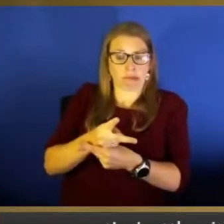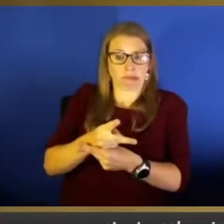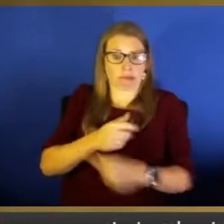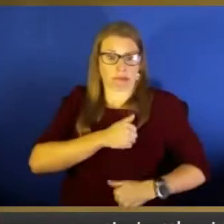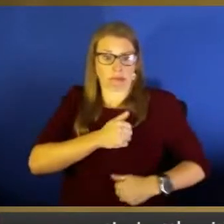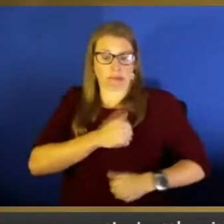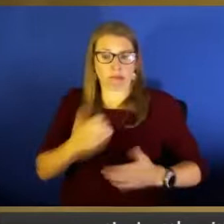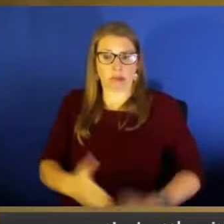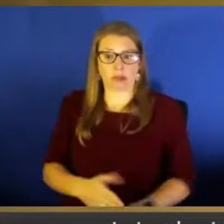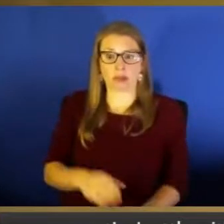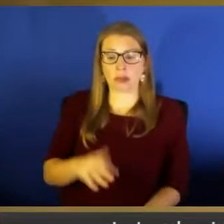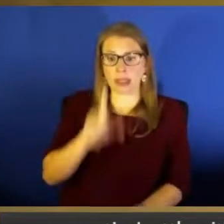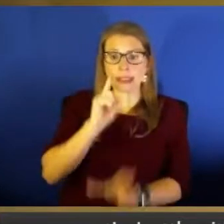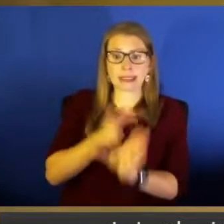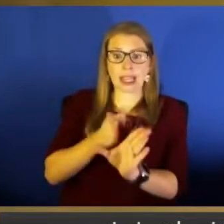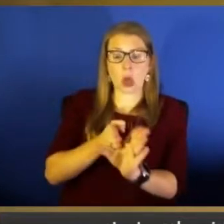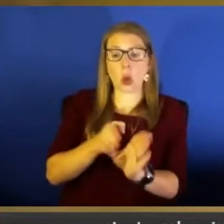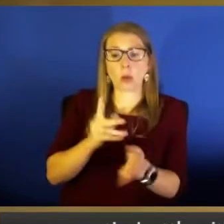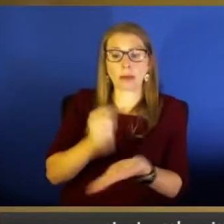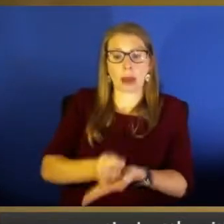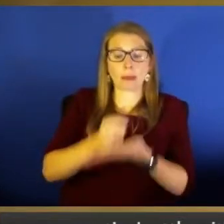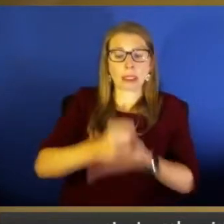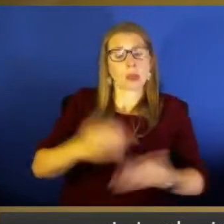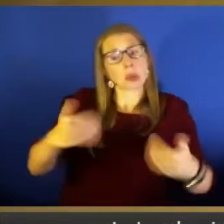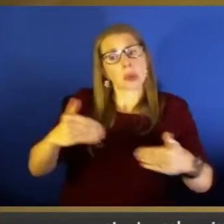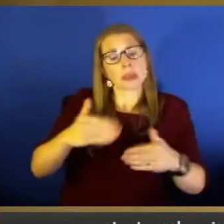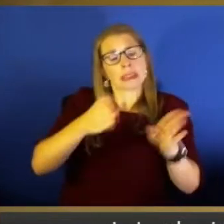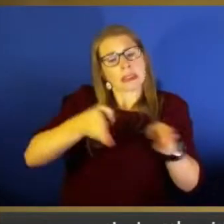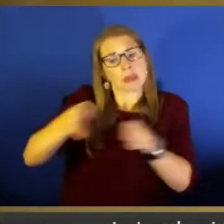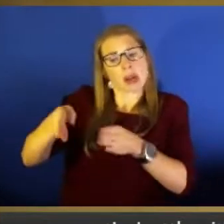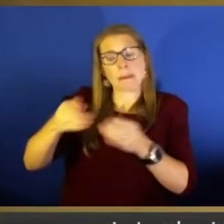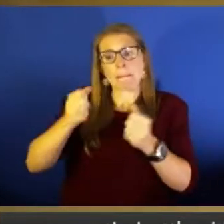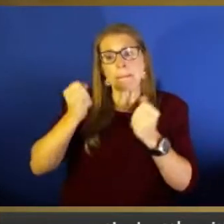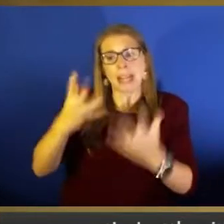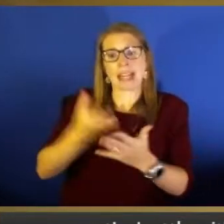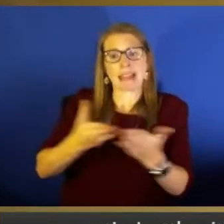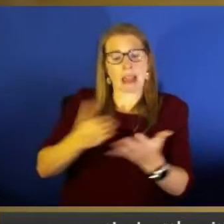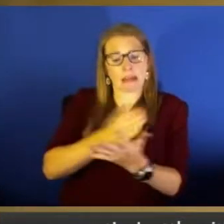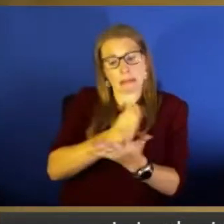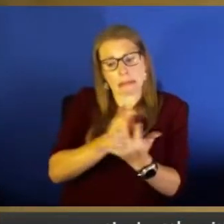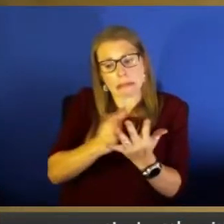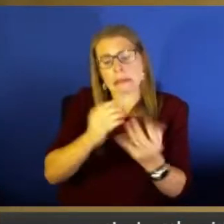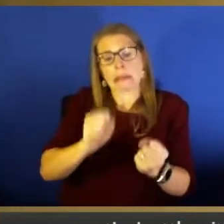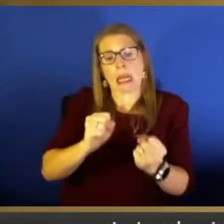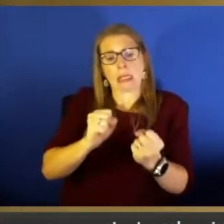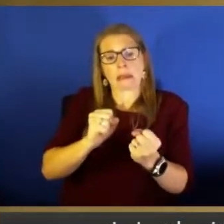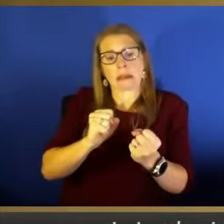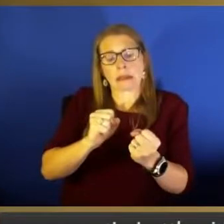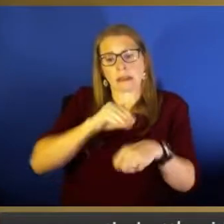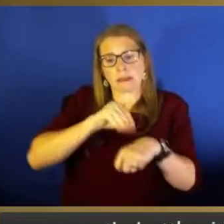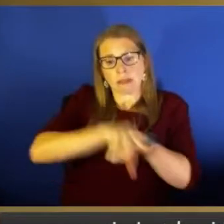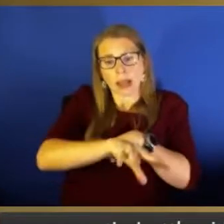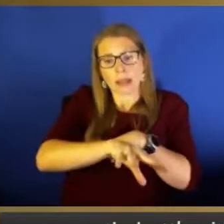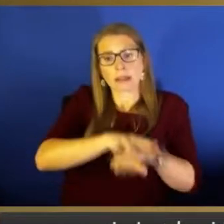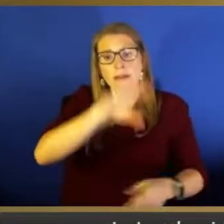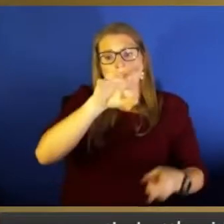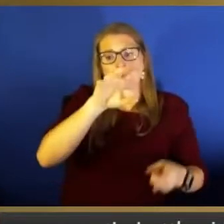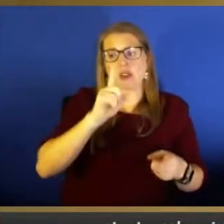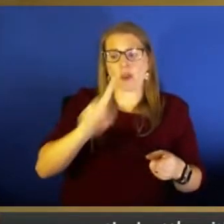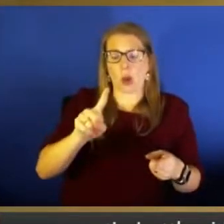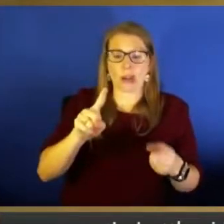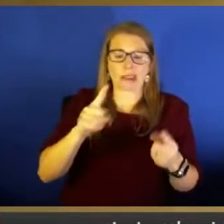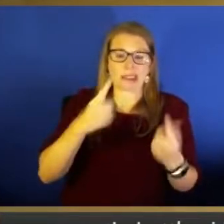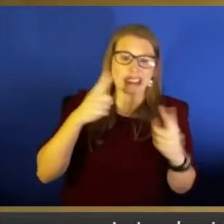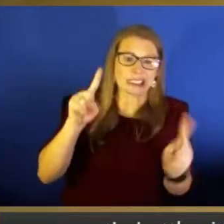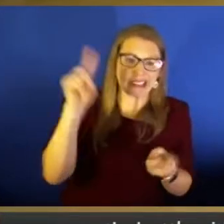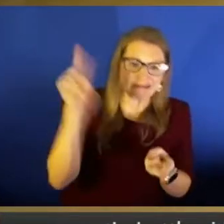highly individualized process. There's a lot of factors that can influence what makes a treatment more or less likely to succeed. And what we want to do is get each person